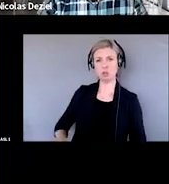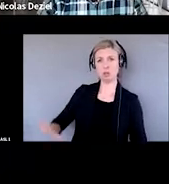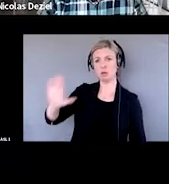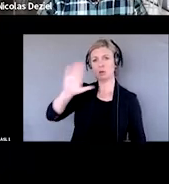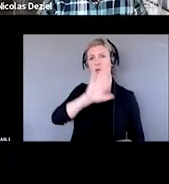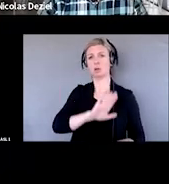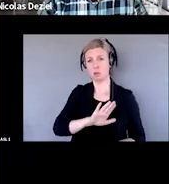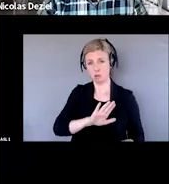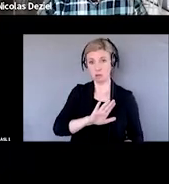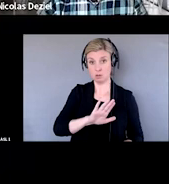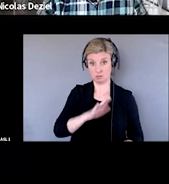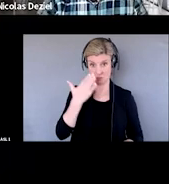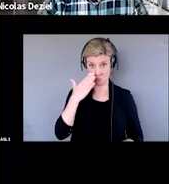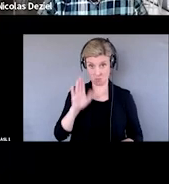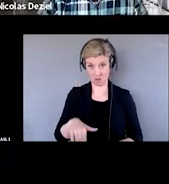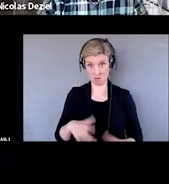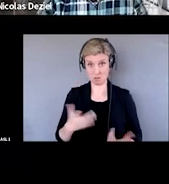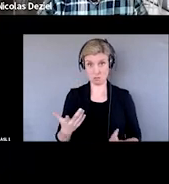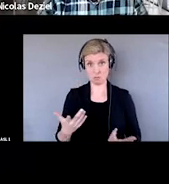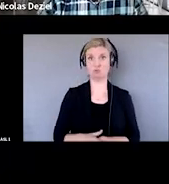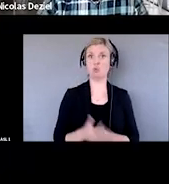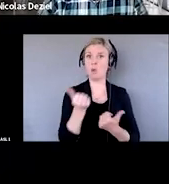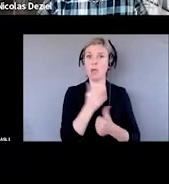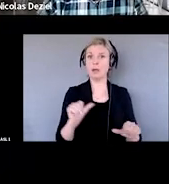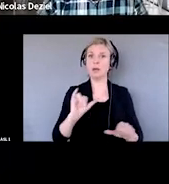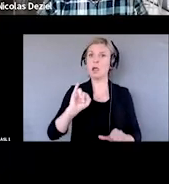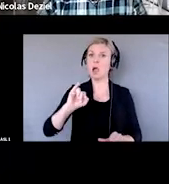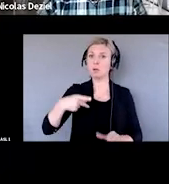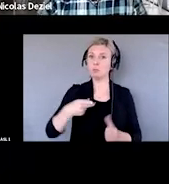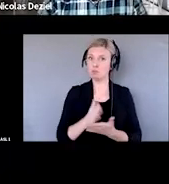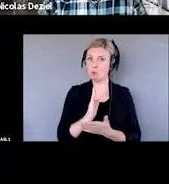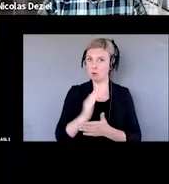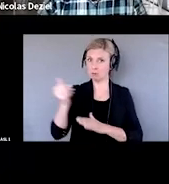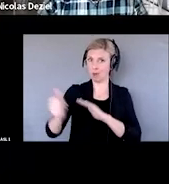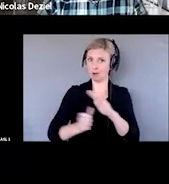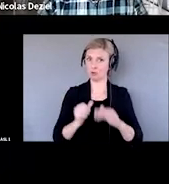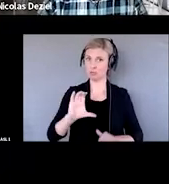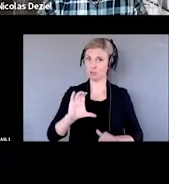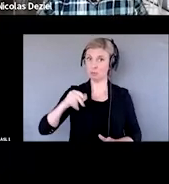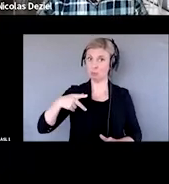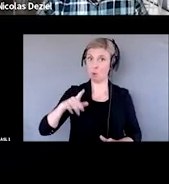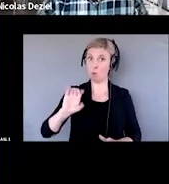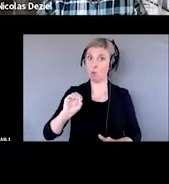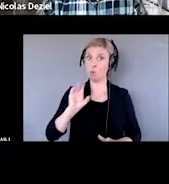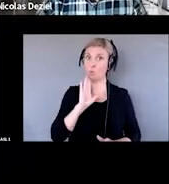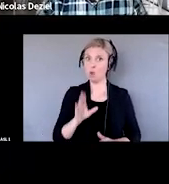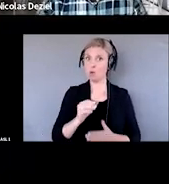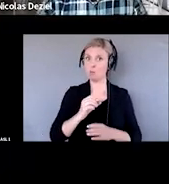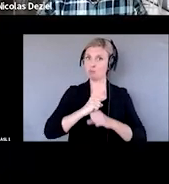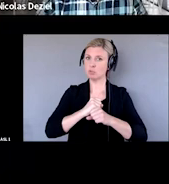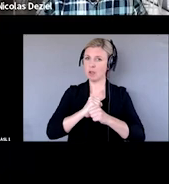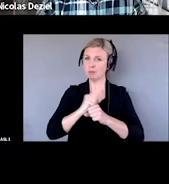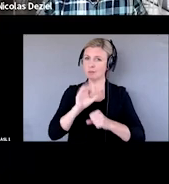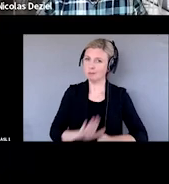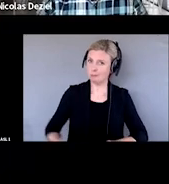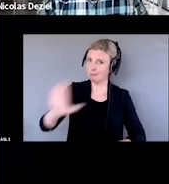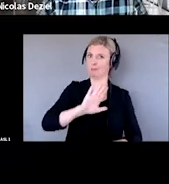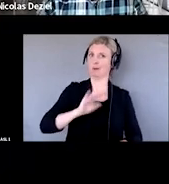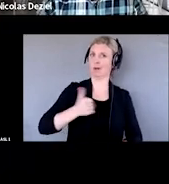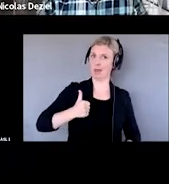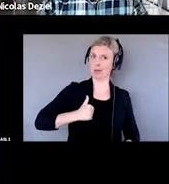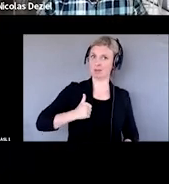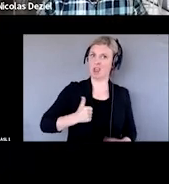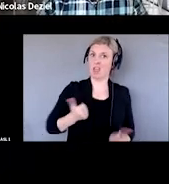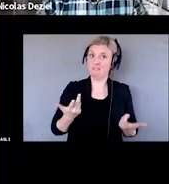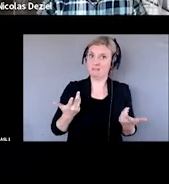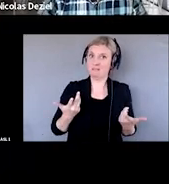in Canada from us at CIPO grants you protection only within Canada, within our country. So if you want